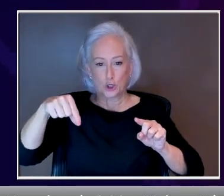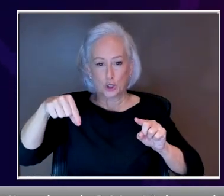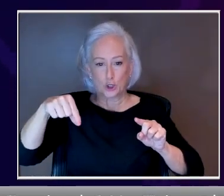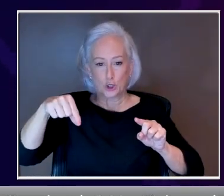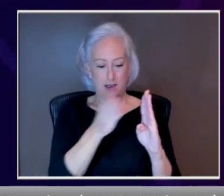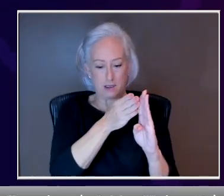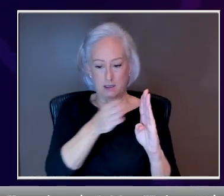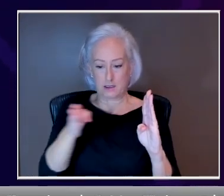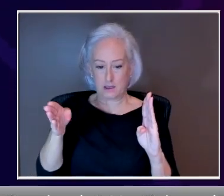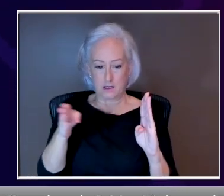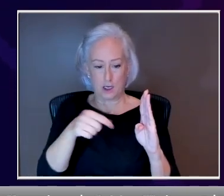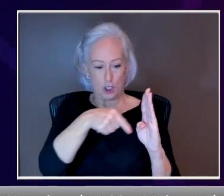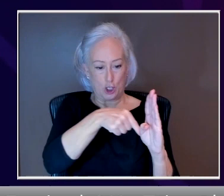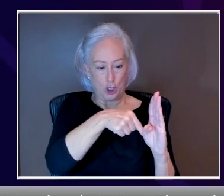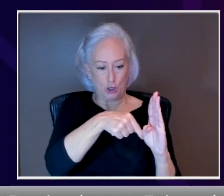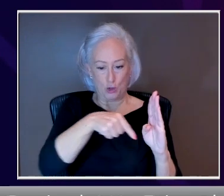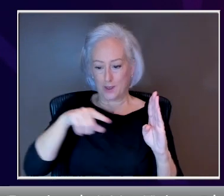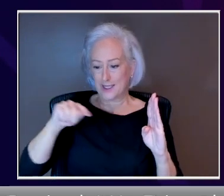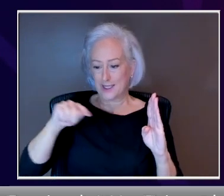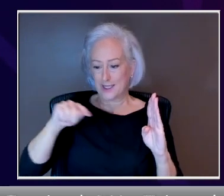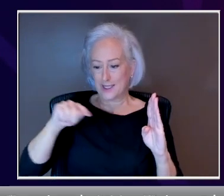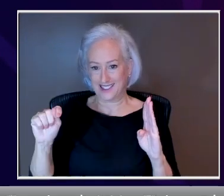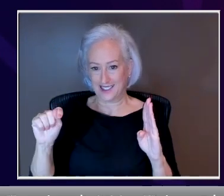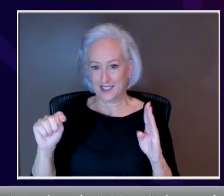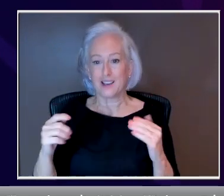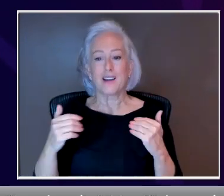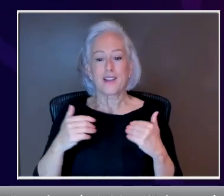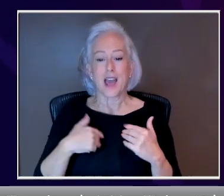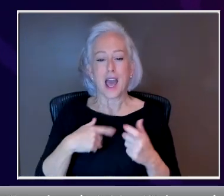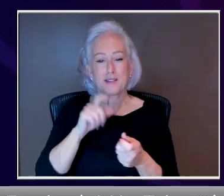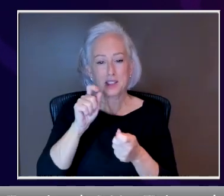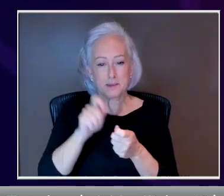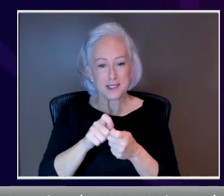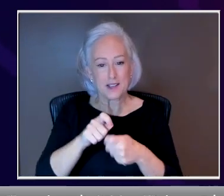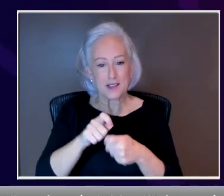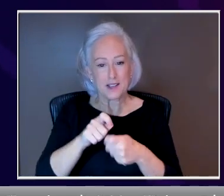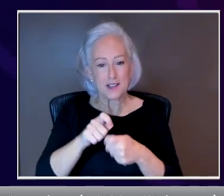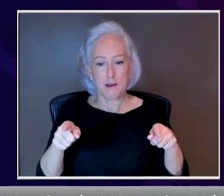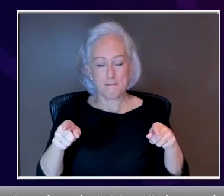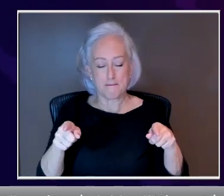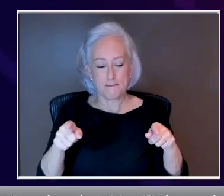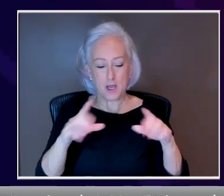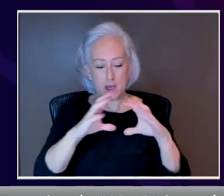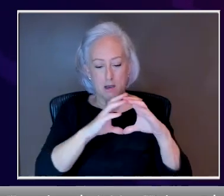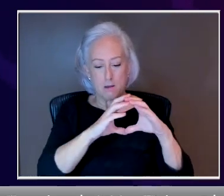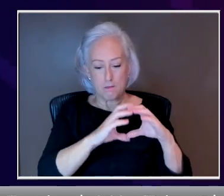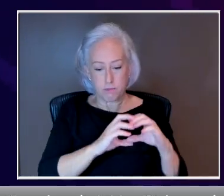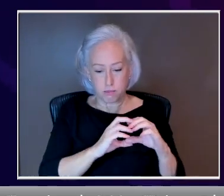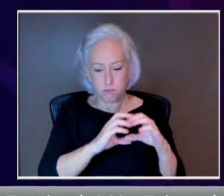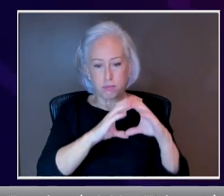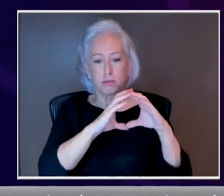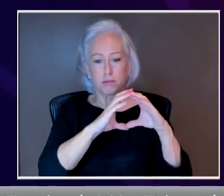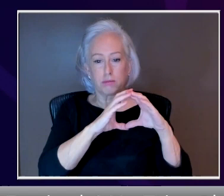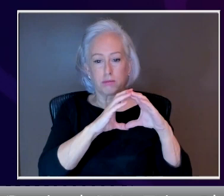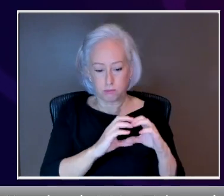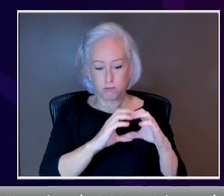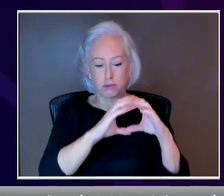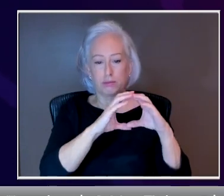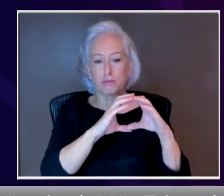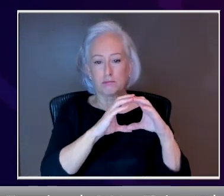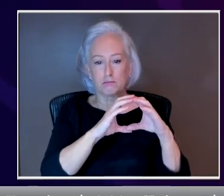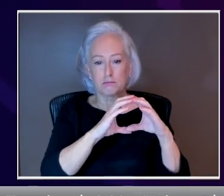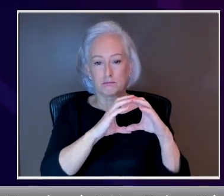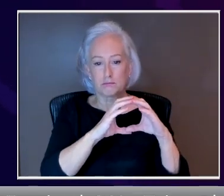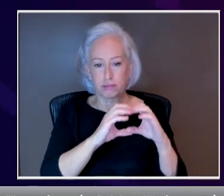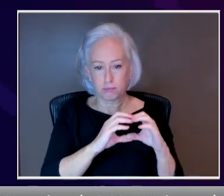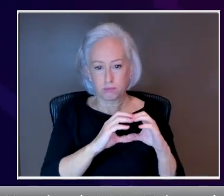have to have a specific length. There's an interval that has to be consistent, and normal intervals for a QT segment